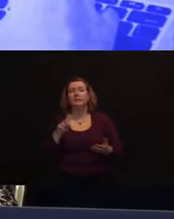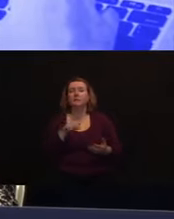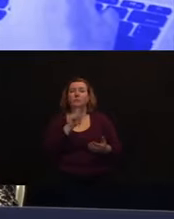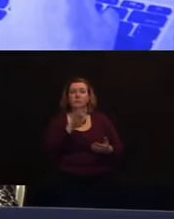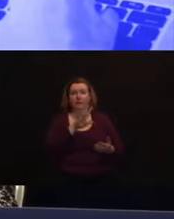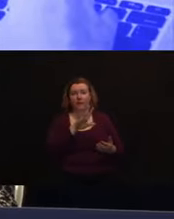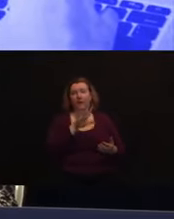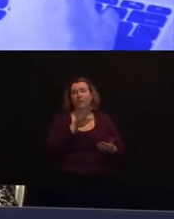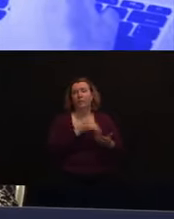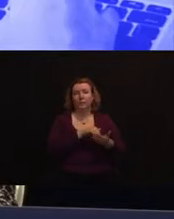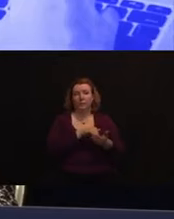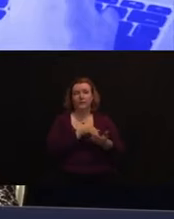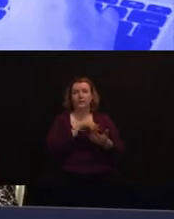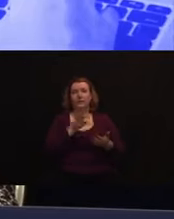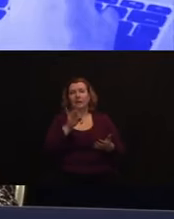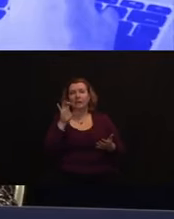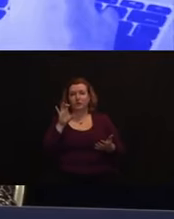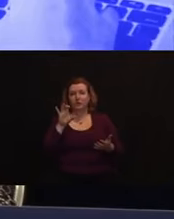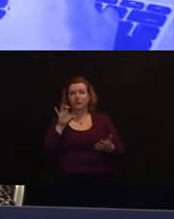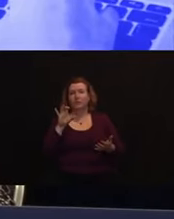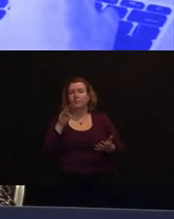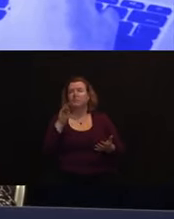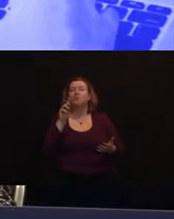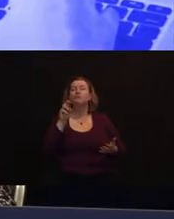174,800 Moderna vaccines,